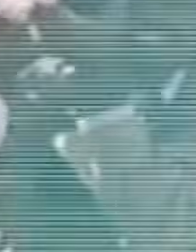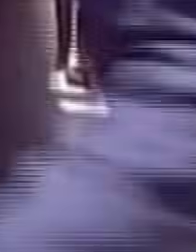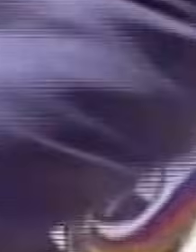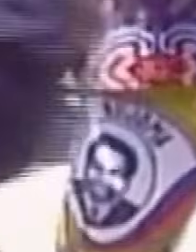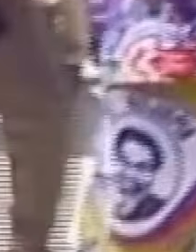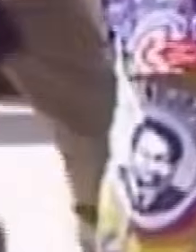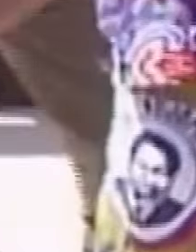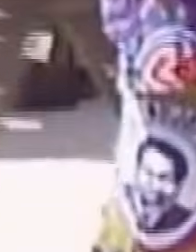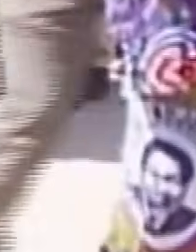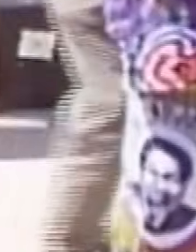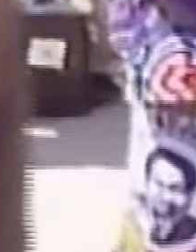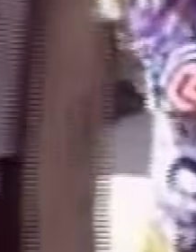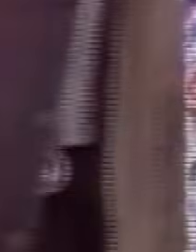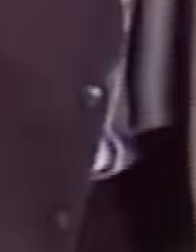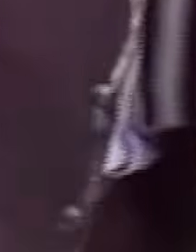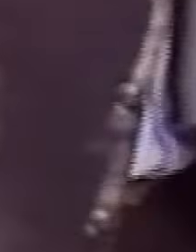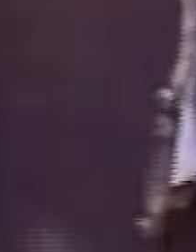jet.